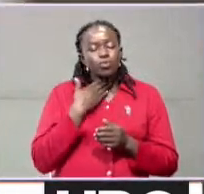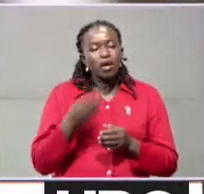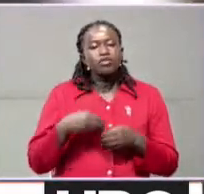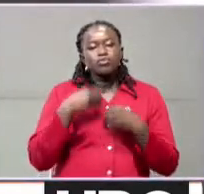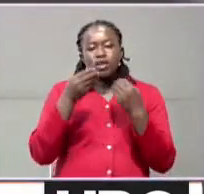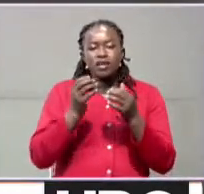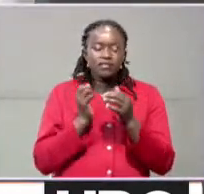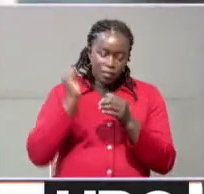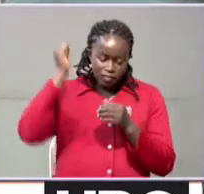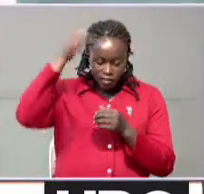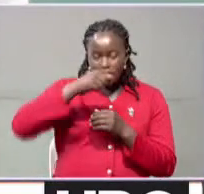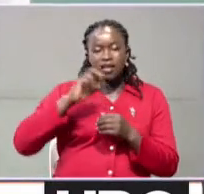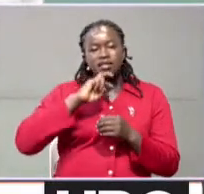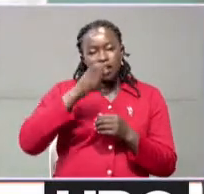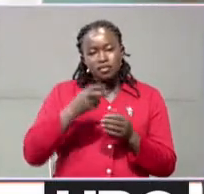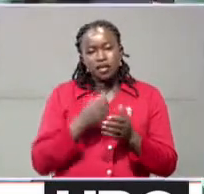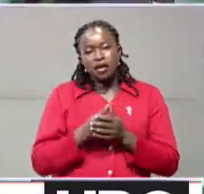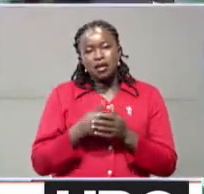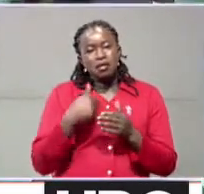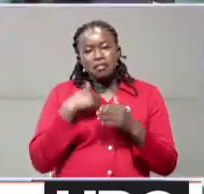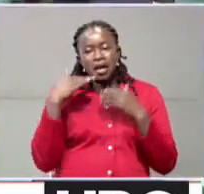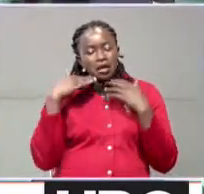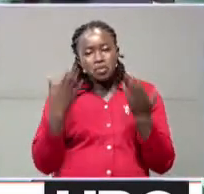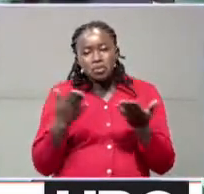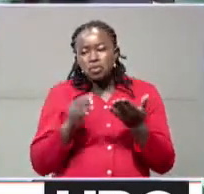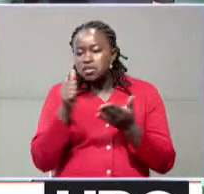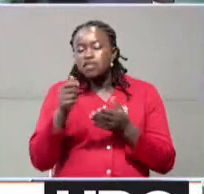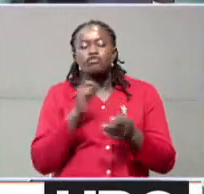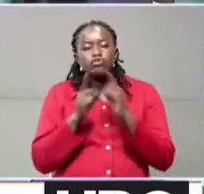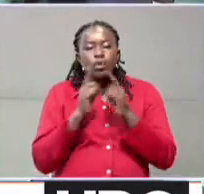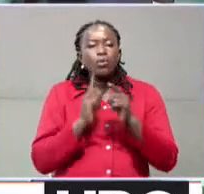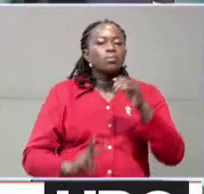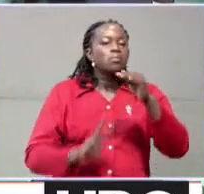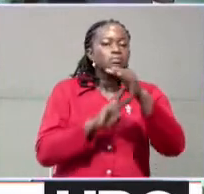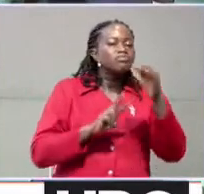answer i don't know the bridges he's talking about